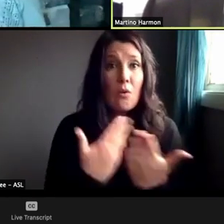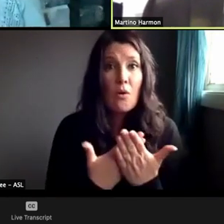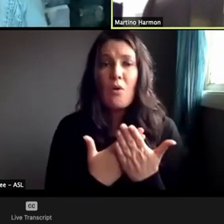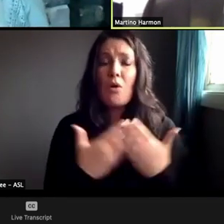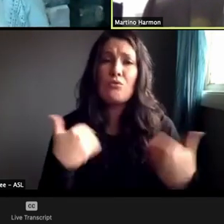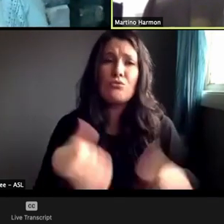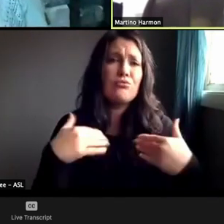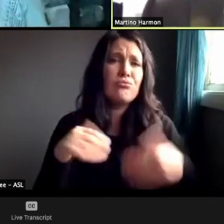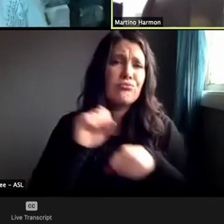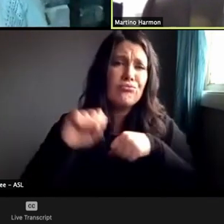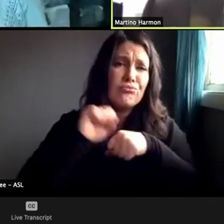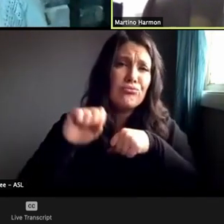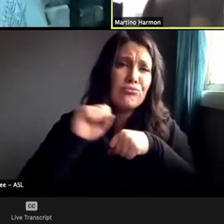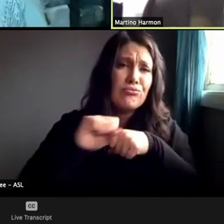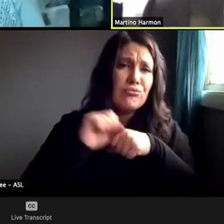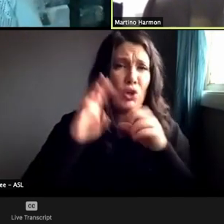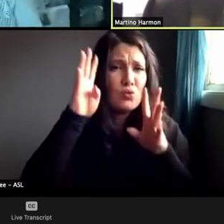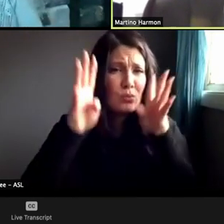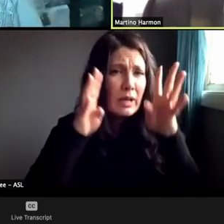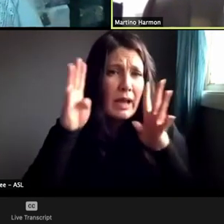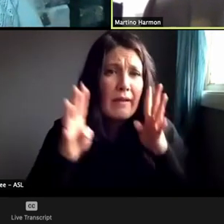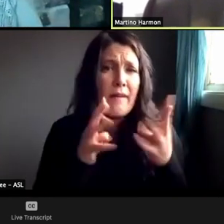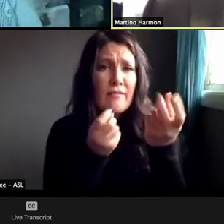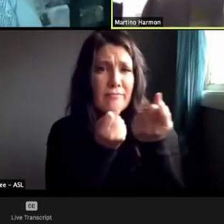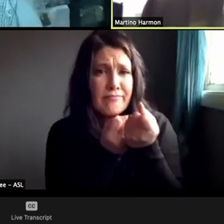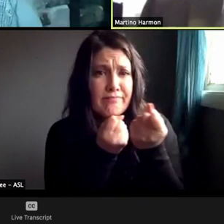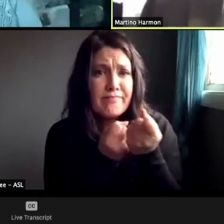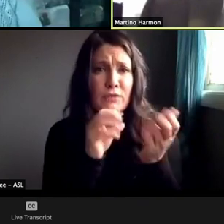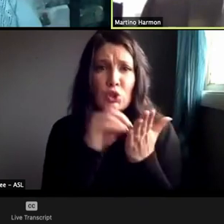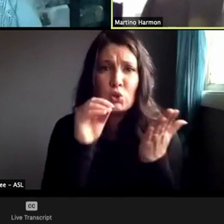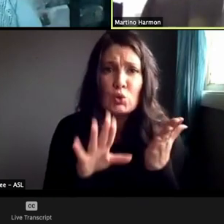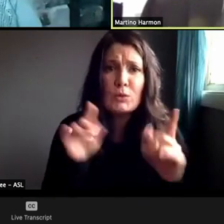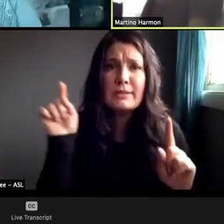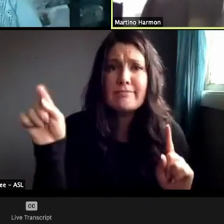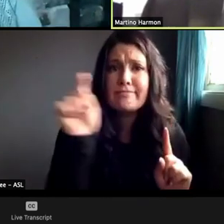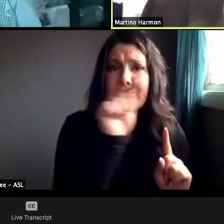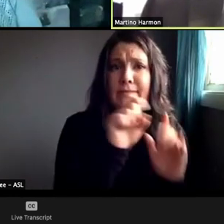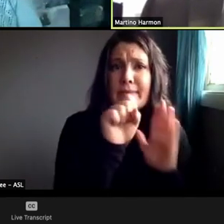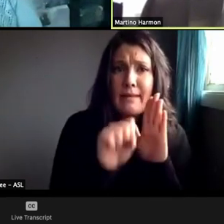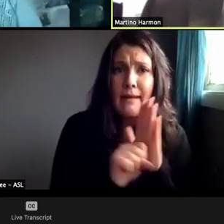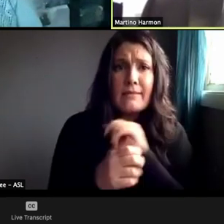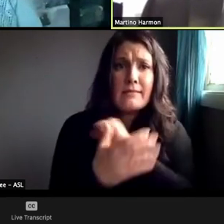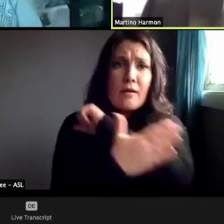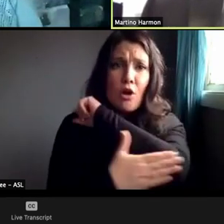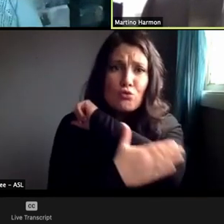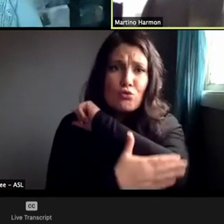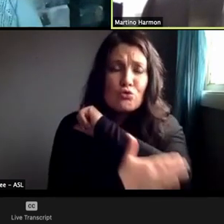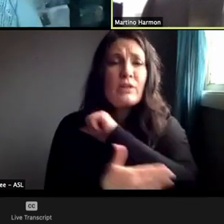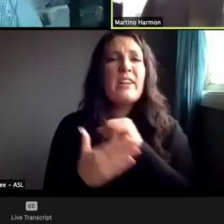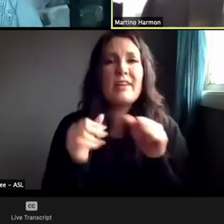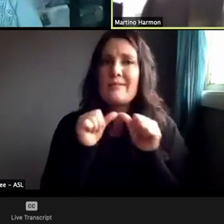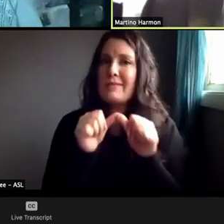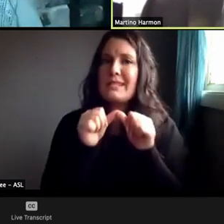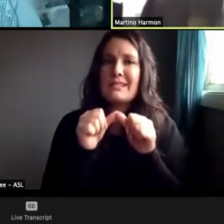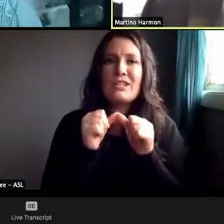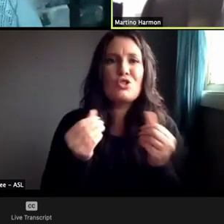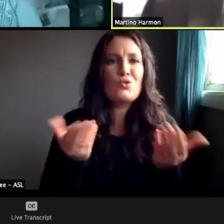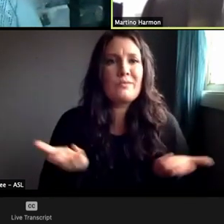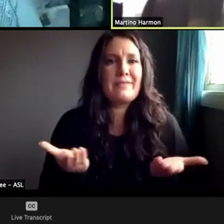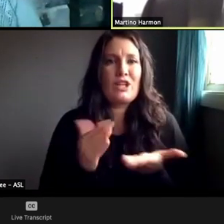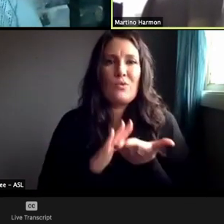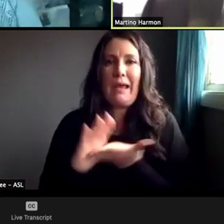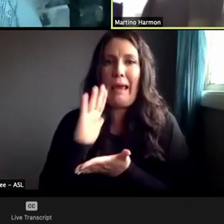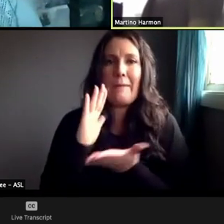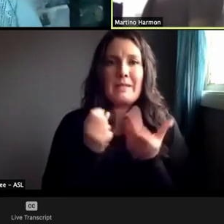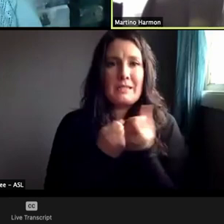creative workarounds to serve students in other states and countries while continuing on-campus support. The University